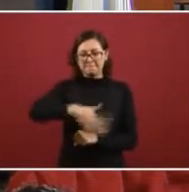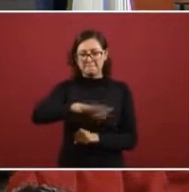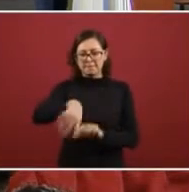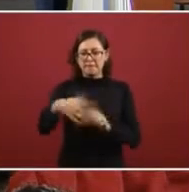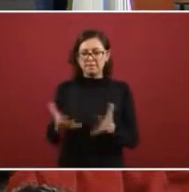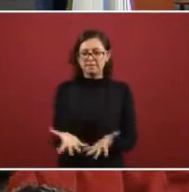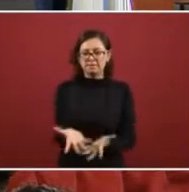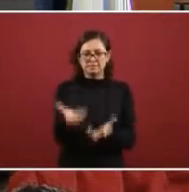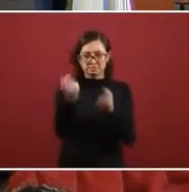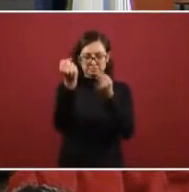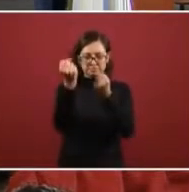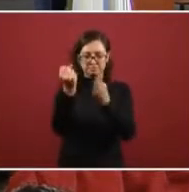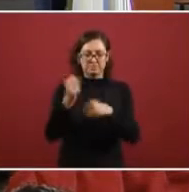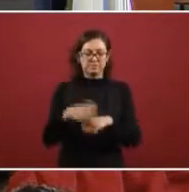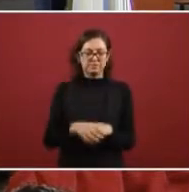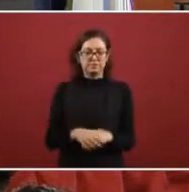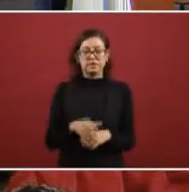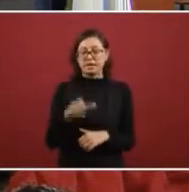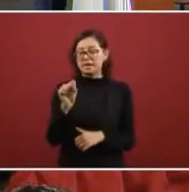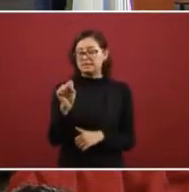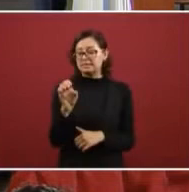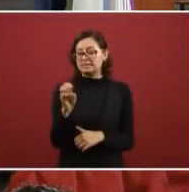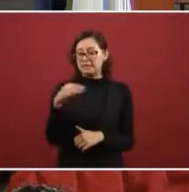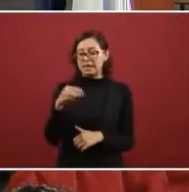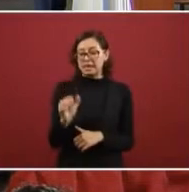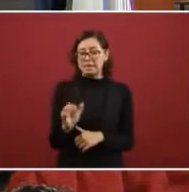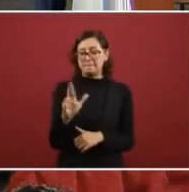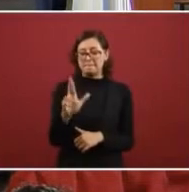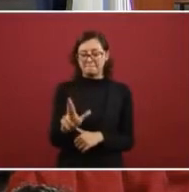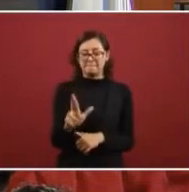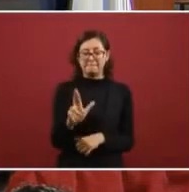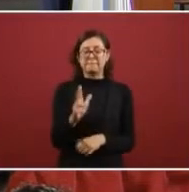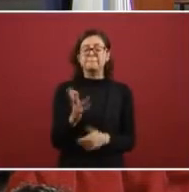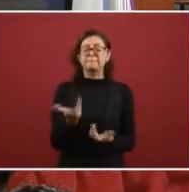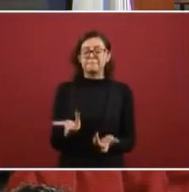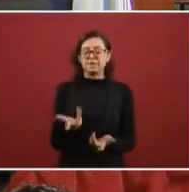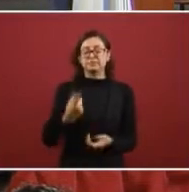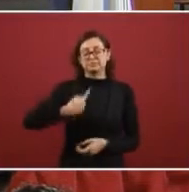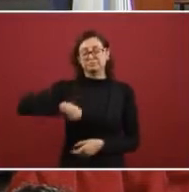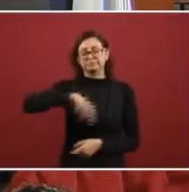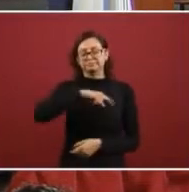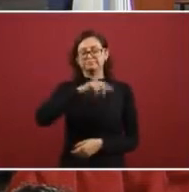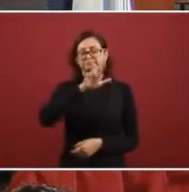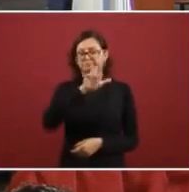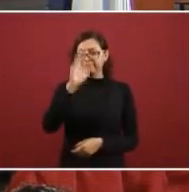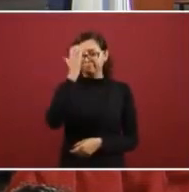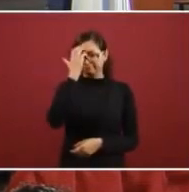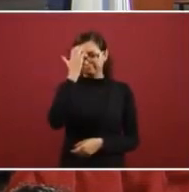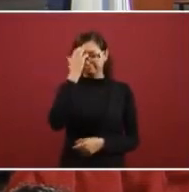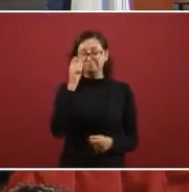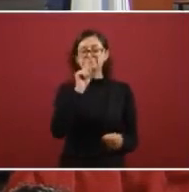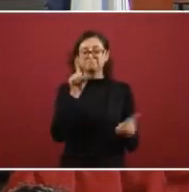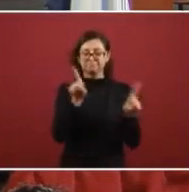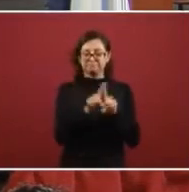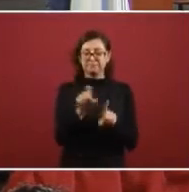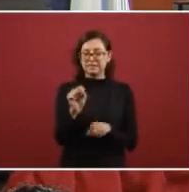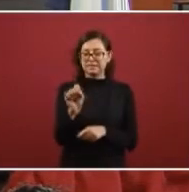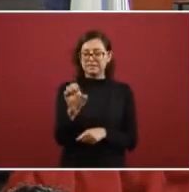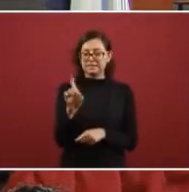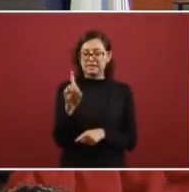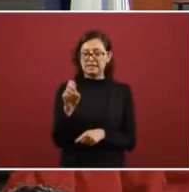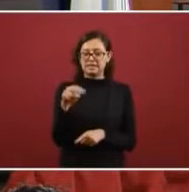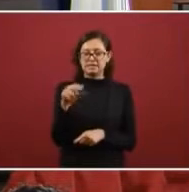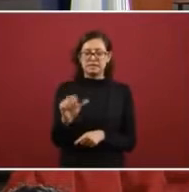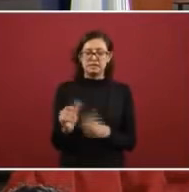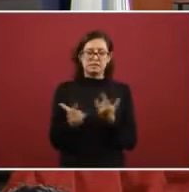search and rescue. The Army of Mexico, as it has been recognized here, as well as